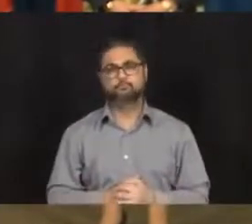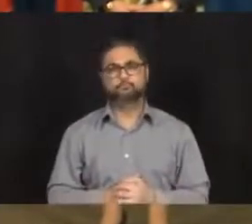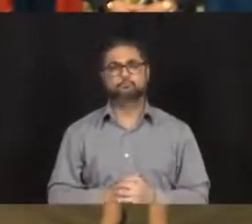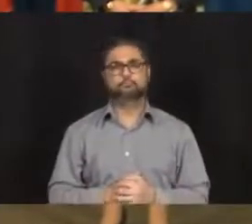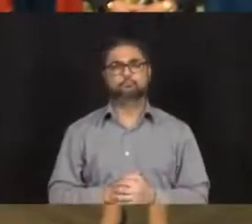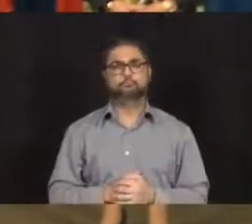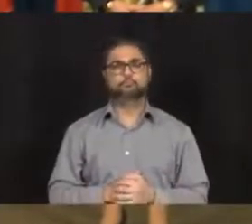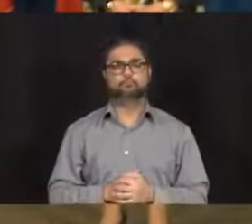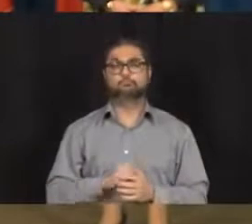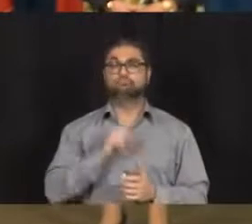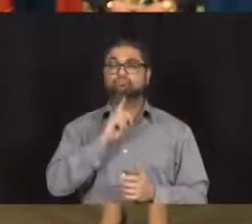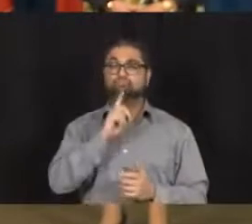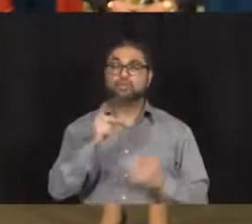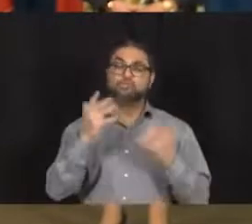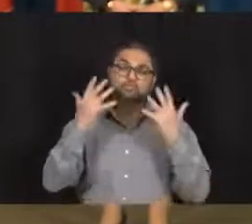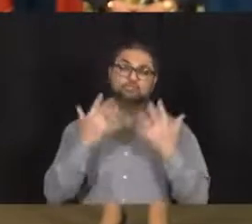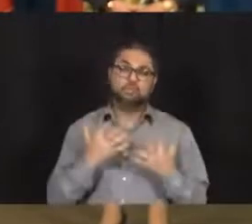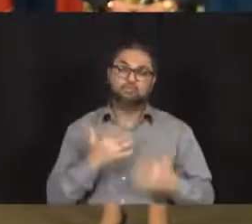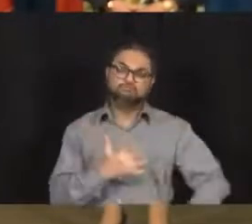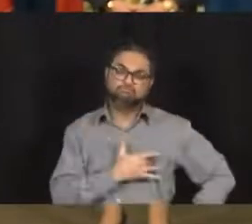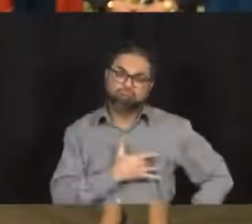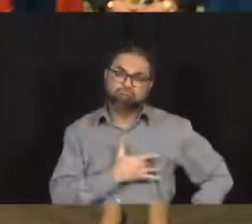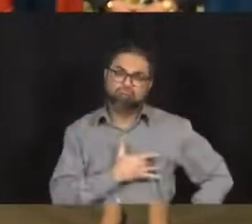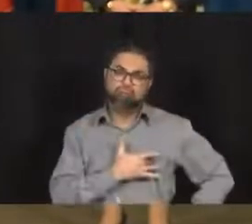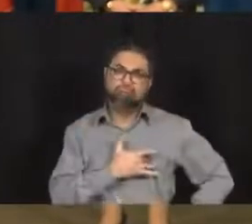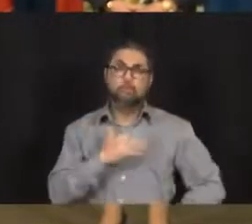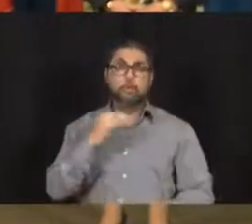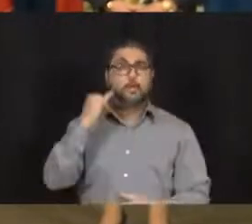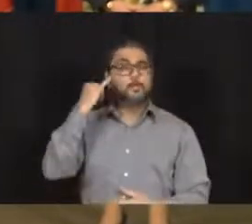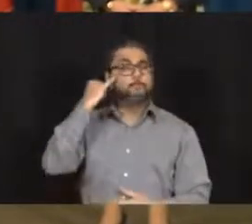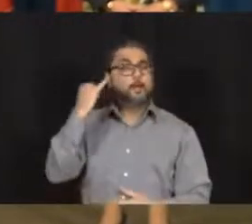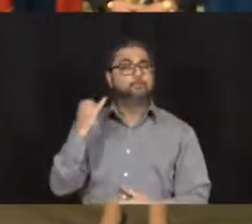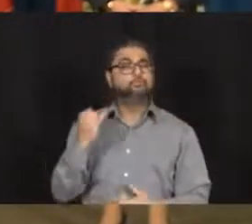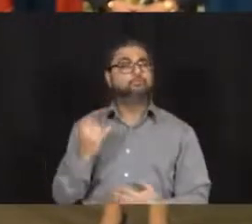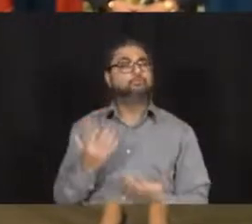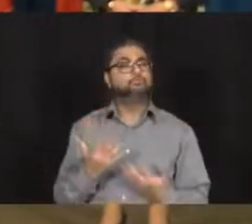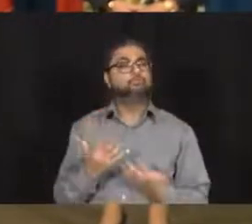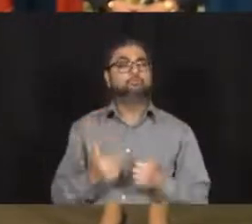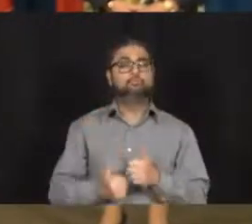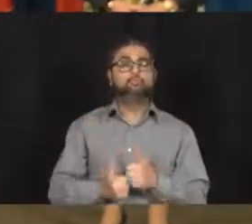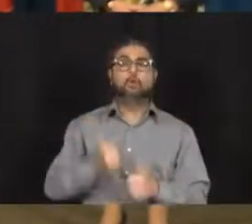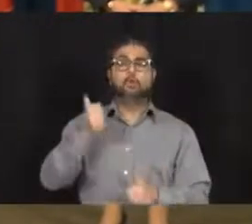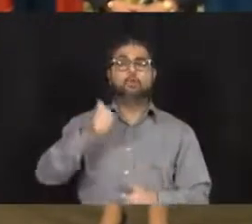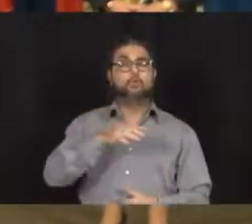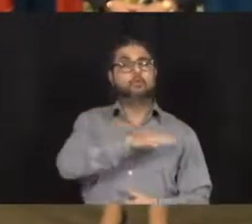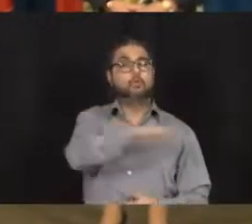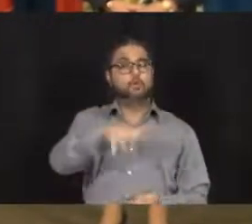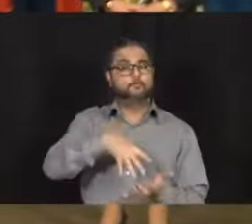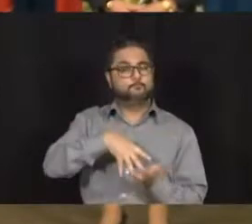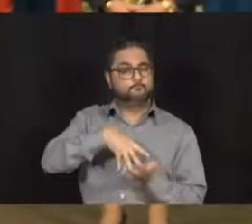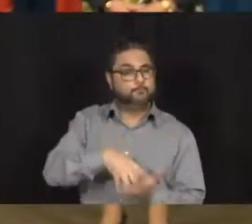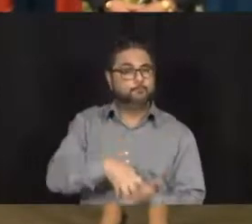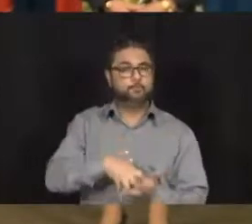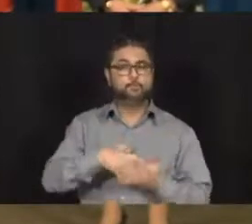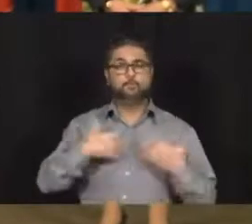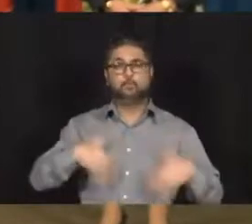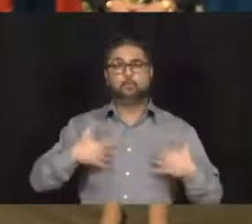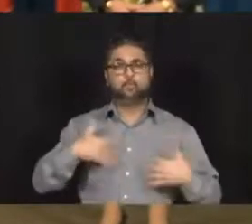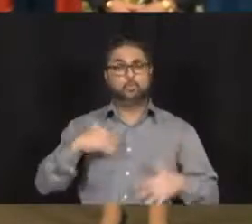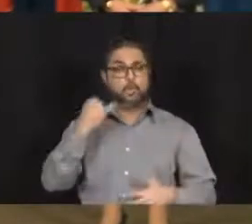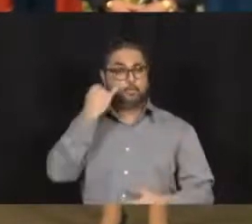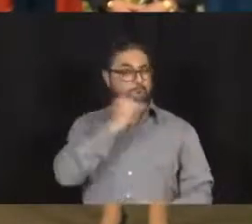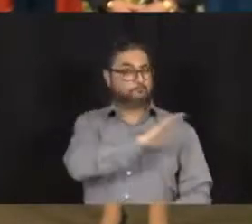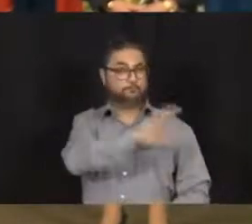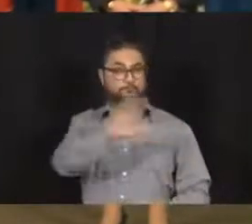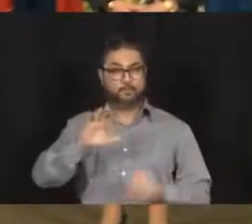so sad. Just think of it. These are the most vulnerable. They could be your family member. They could be your